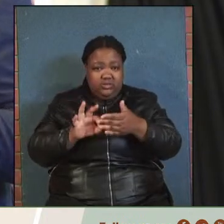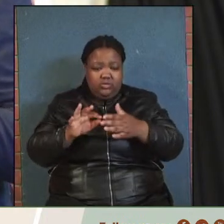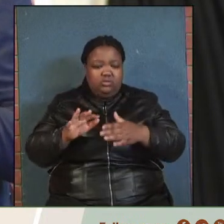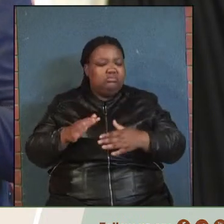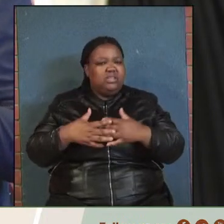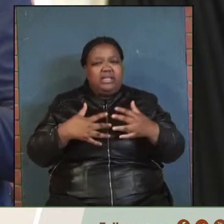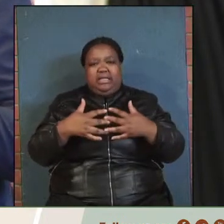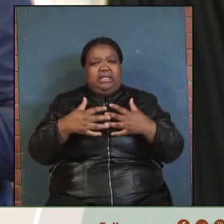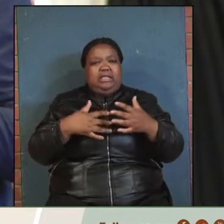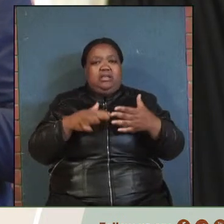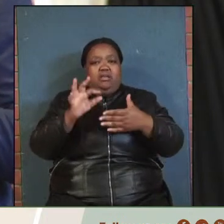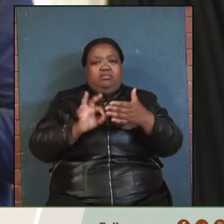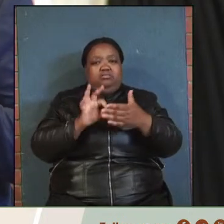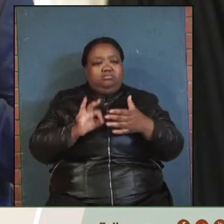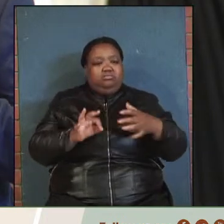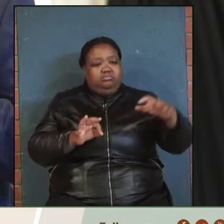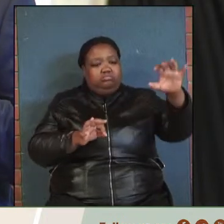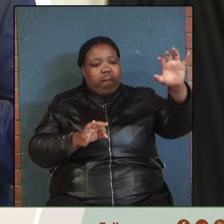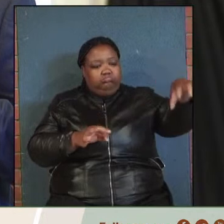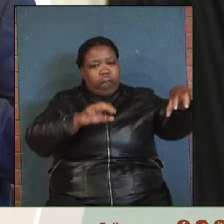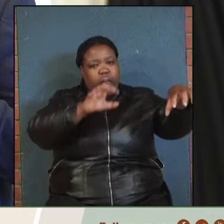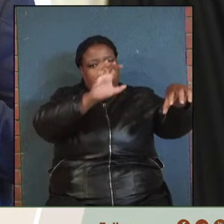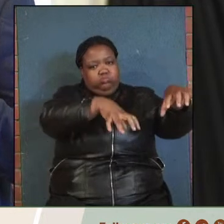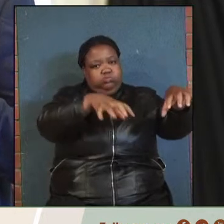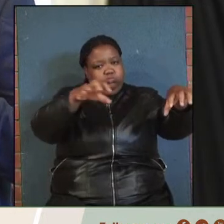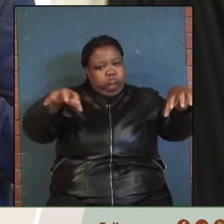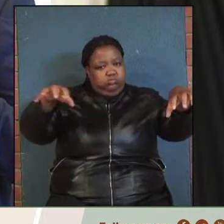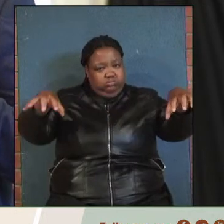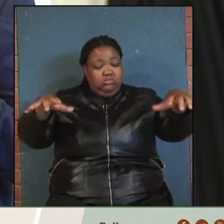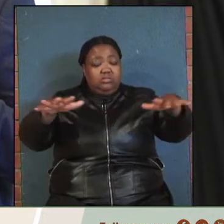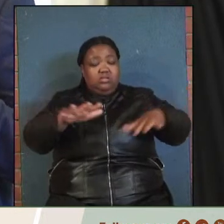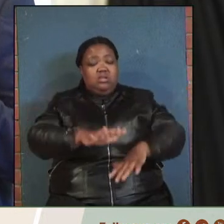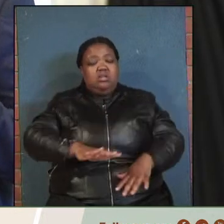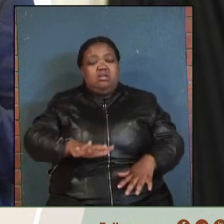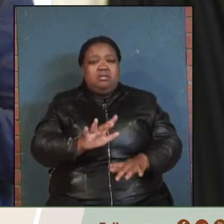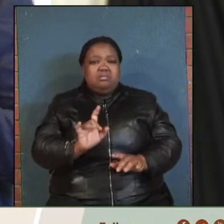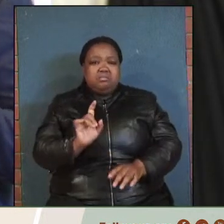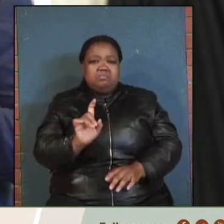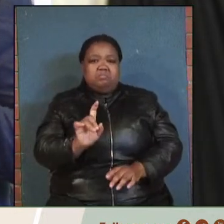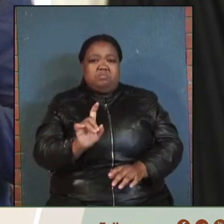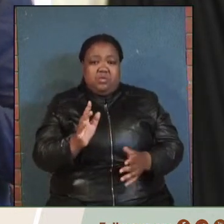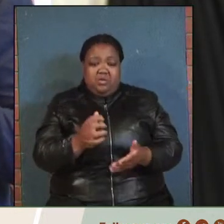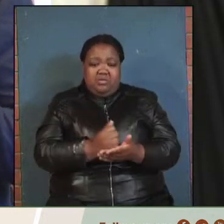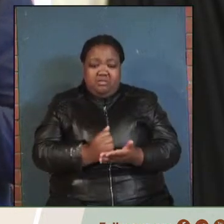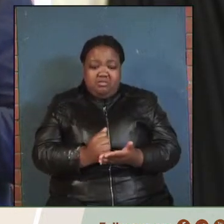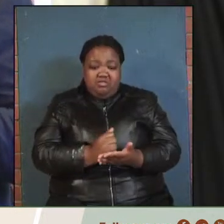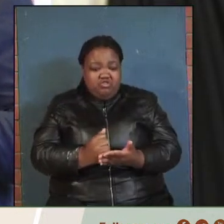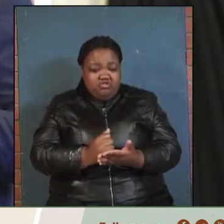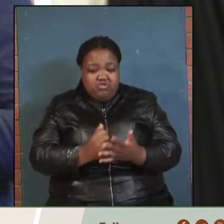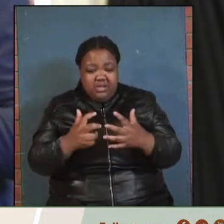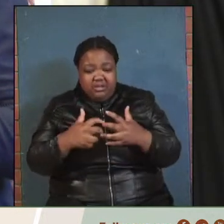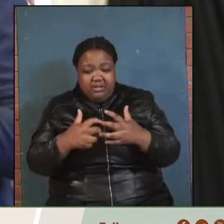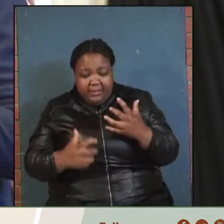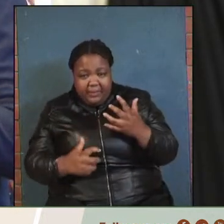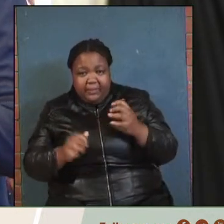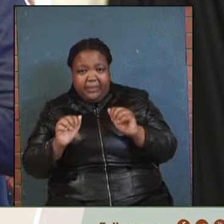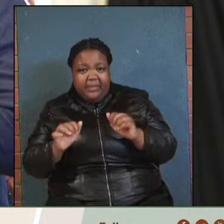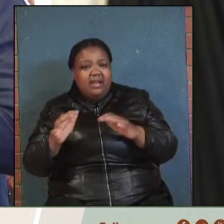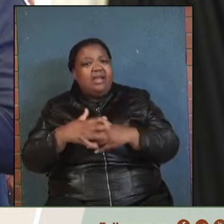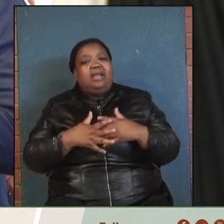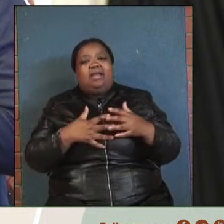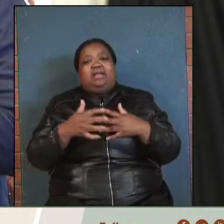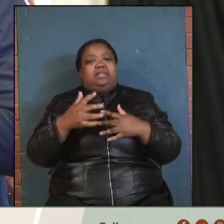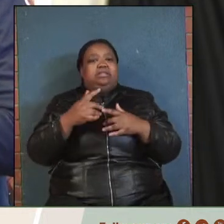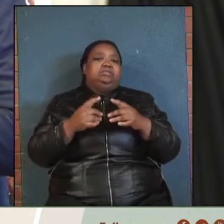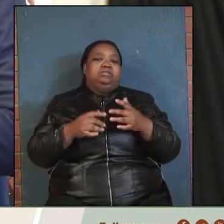especially if they find themselves in an area where they are not registered at. They can visit any voting station and